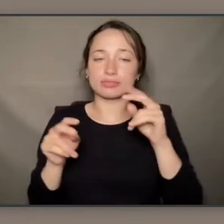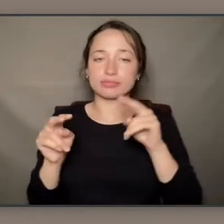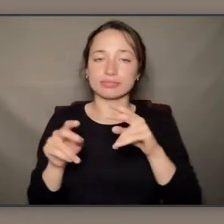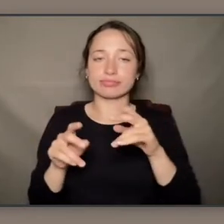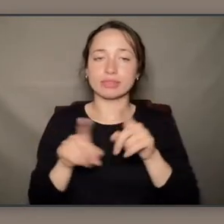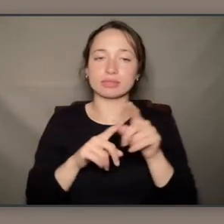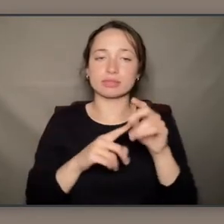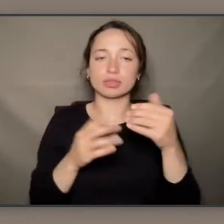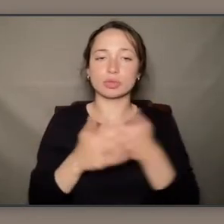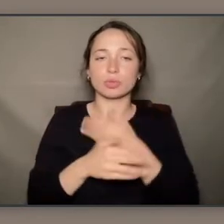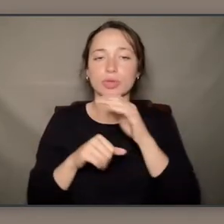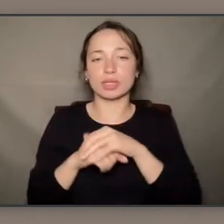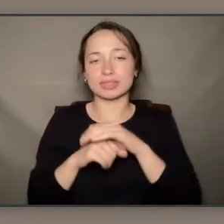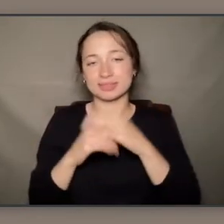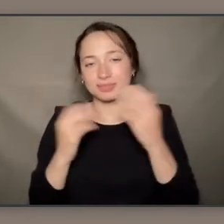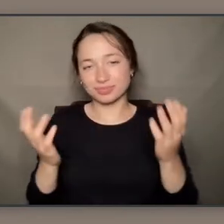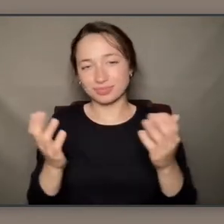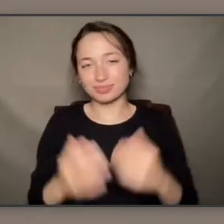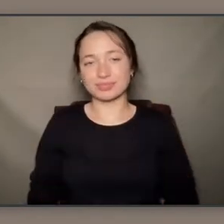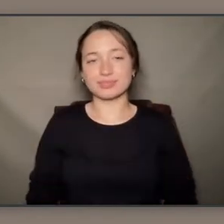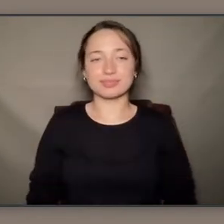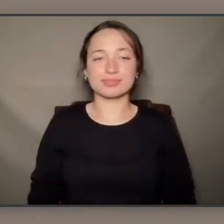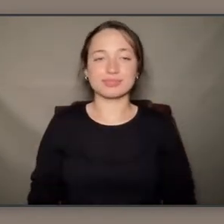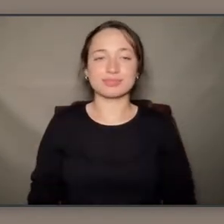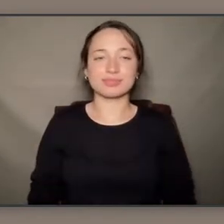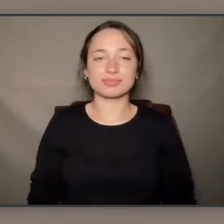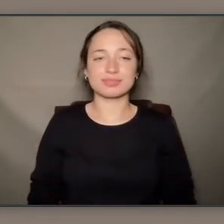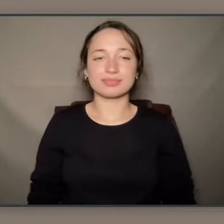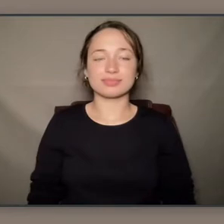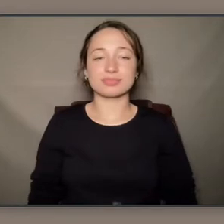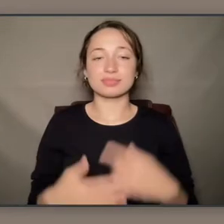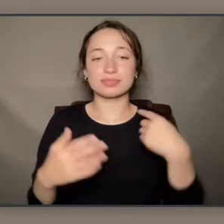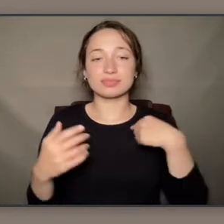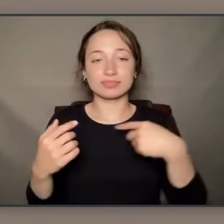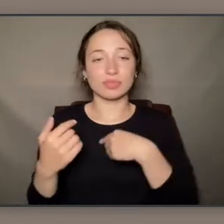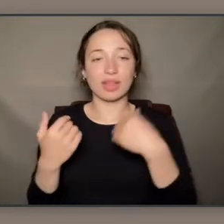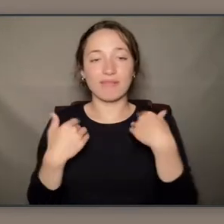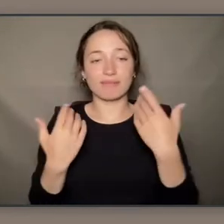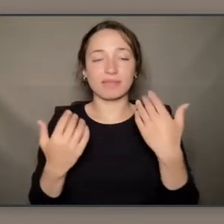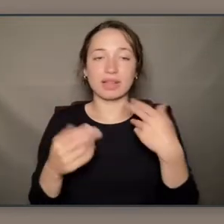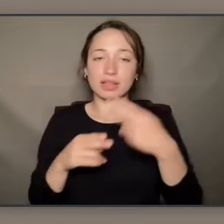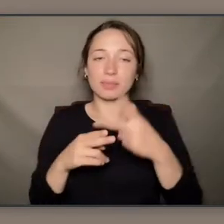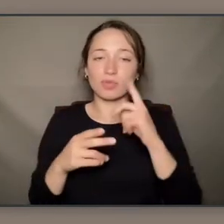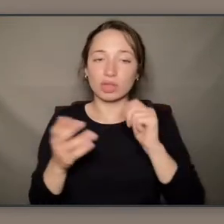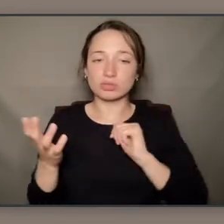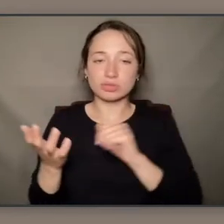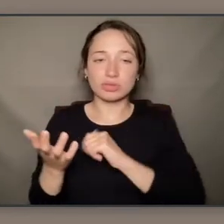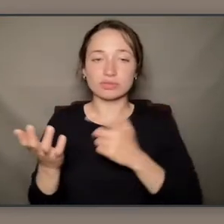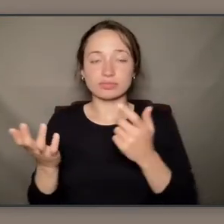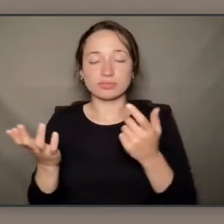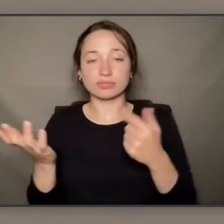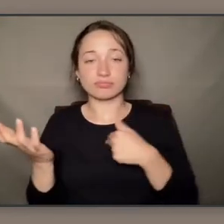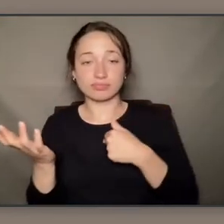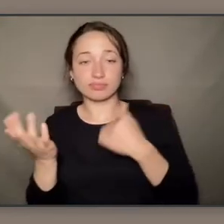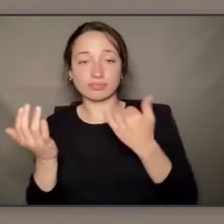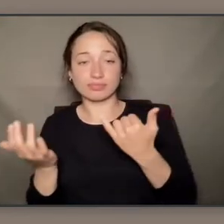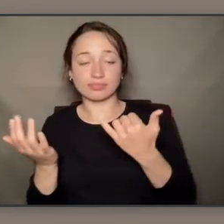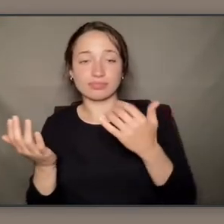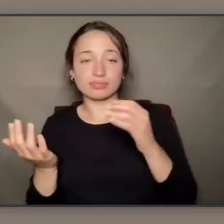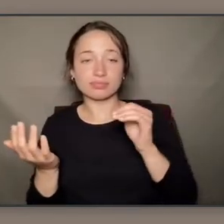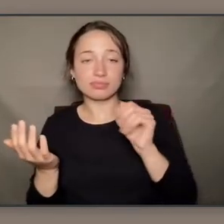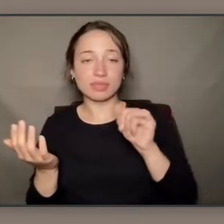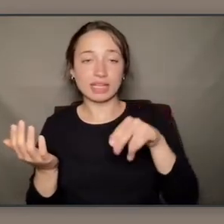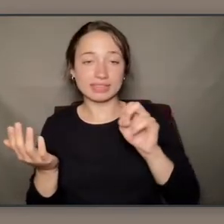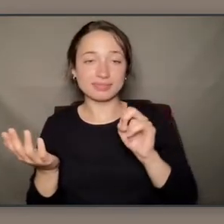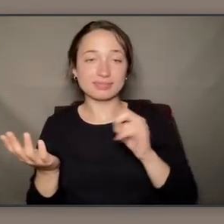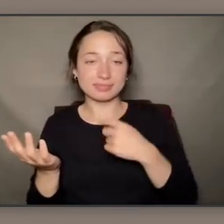this area that we think of as New England. And we each have, a name for ourselves. Here where I'm